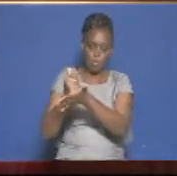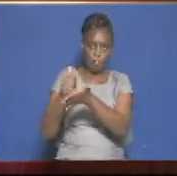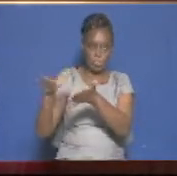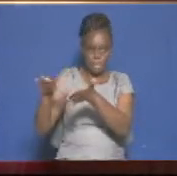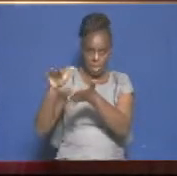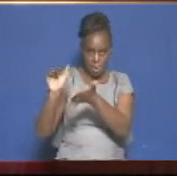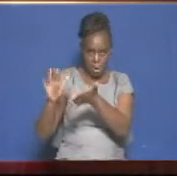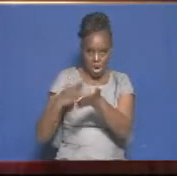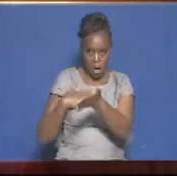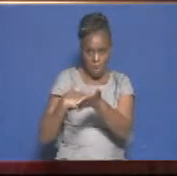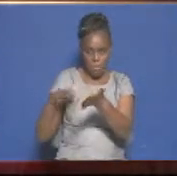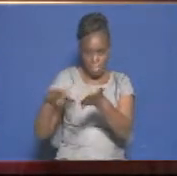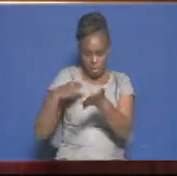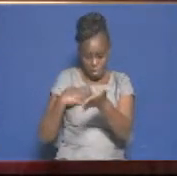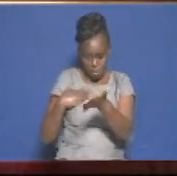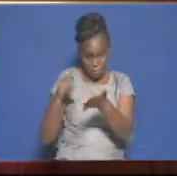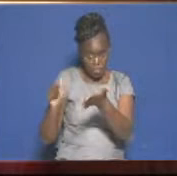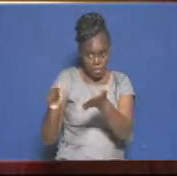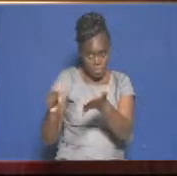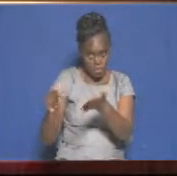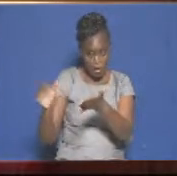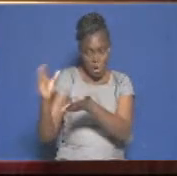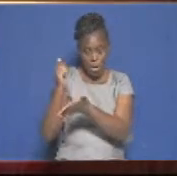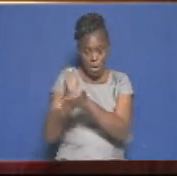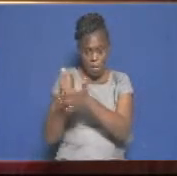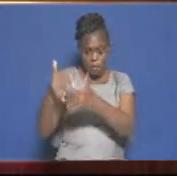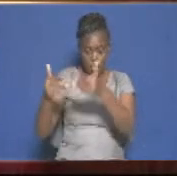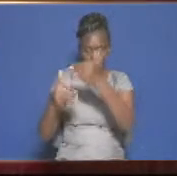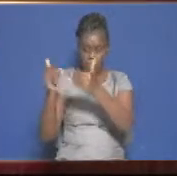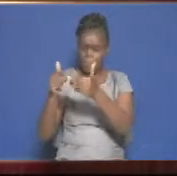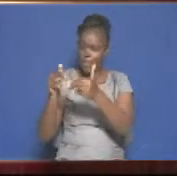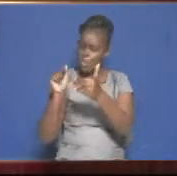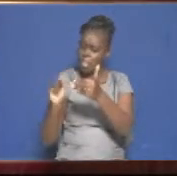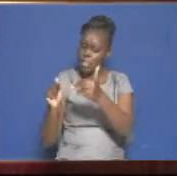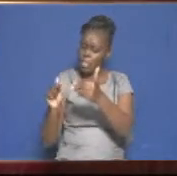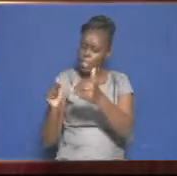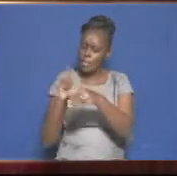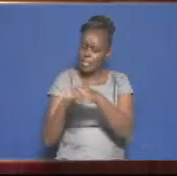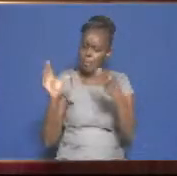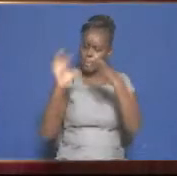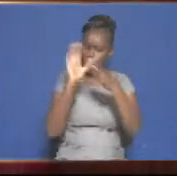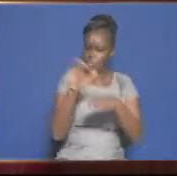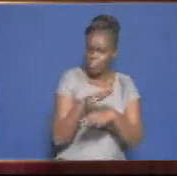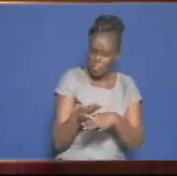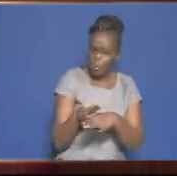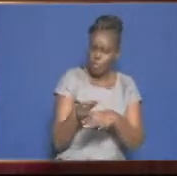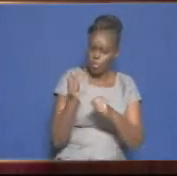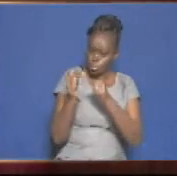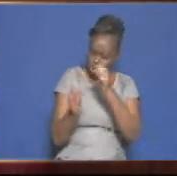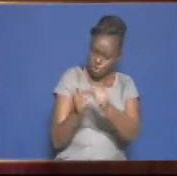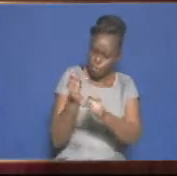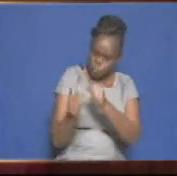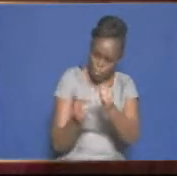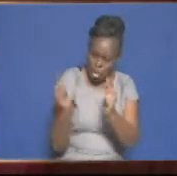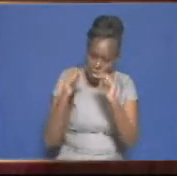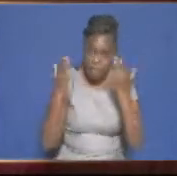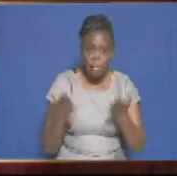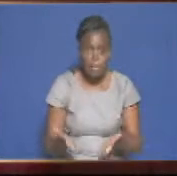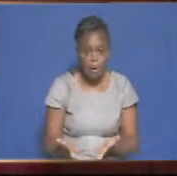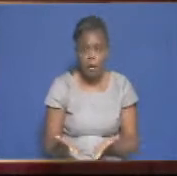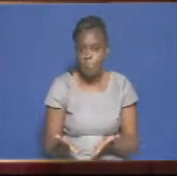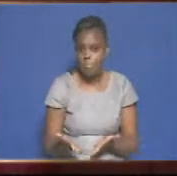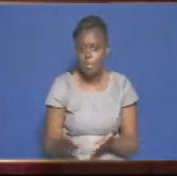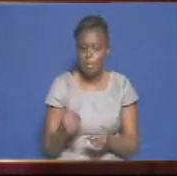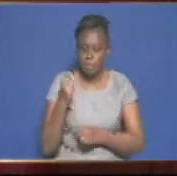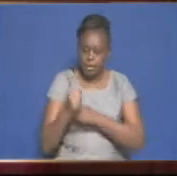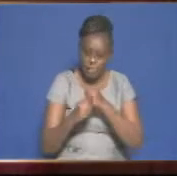Speaker. Mr. Speaker, this office block has taken now, since I came in this parliament, it was ongoing. Up to now, every